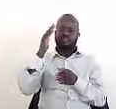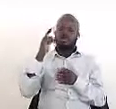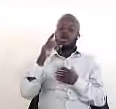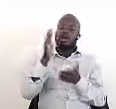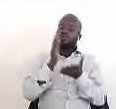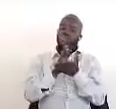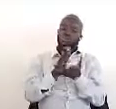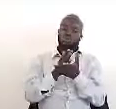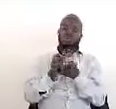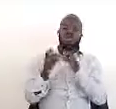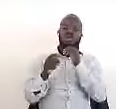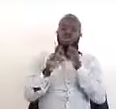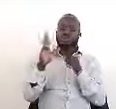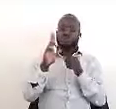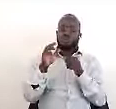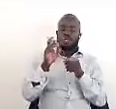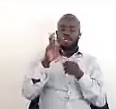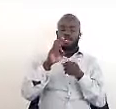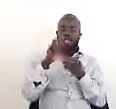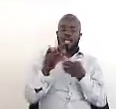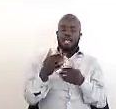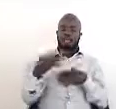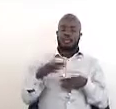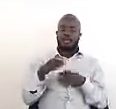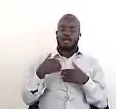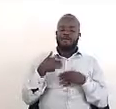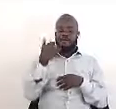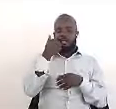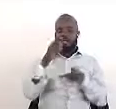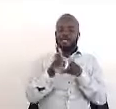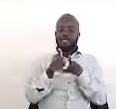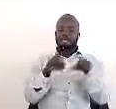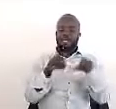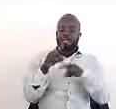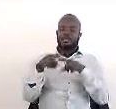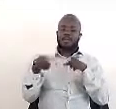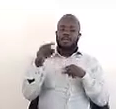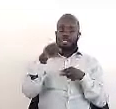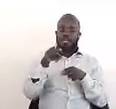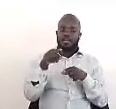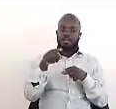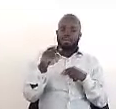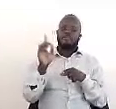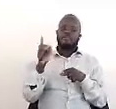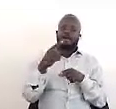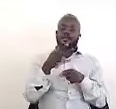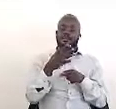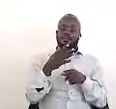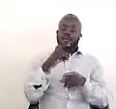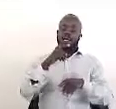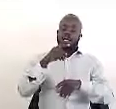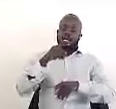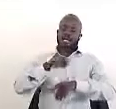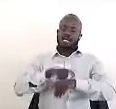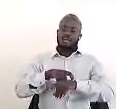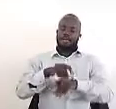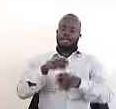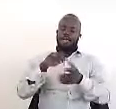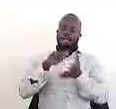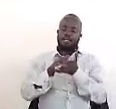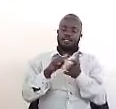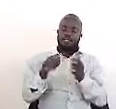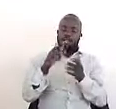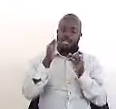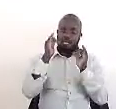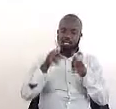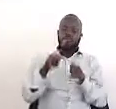as they were really not used to seeing young people having these infections. And these outbreaks were the first clue that there was a new germ